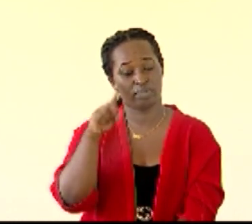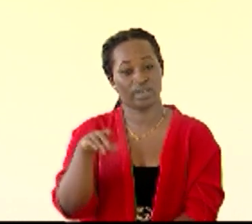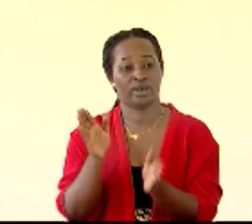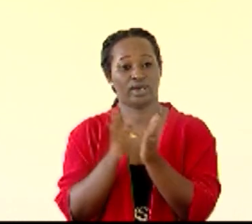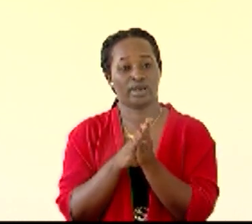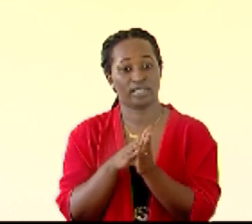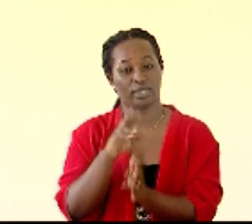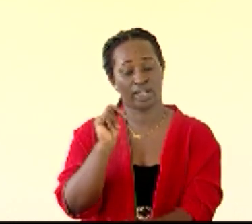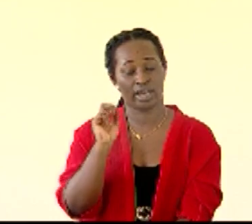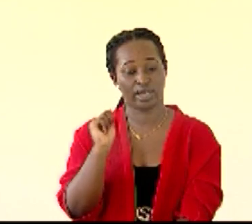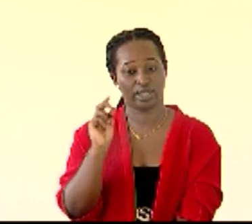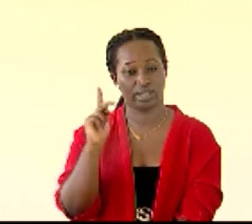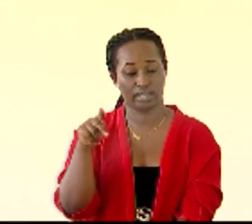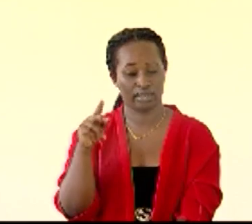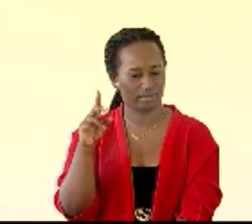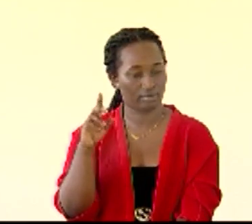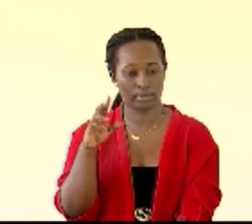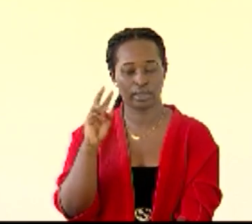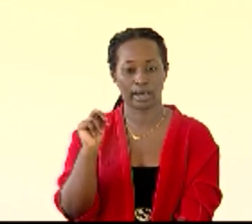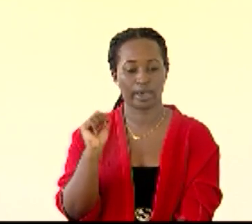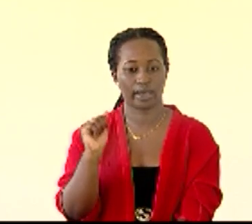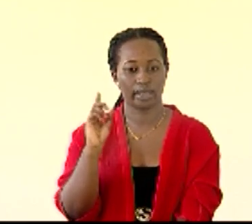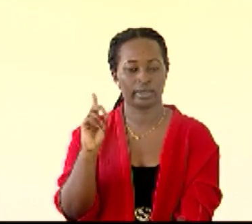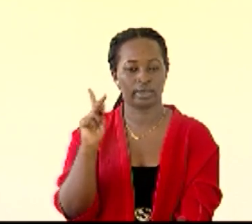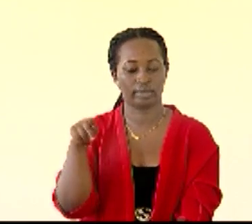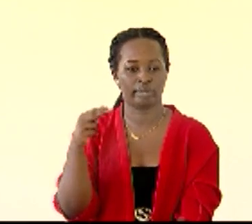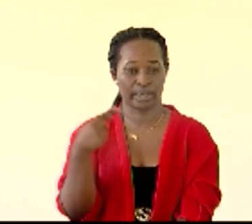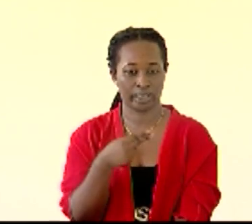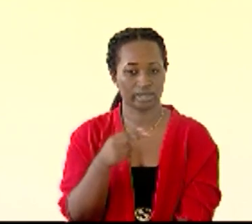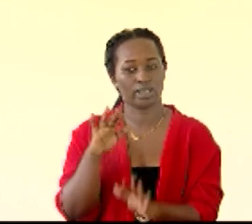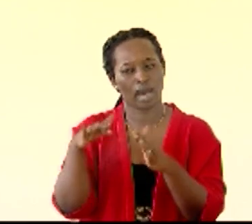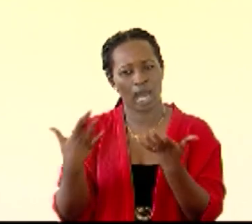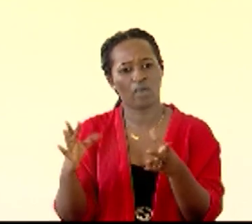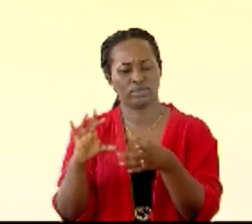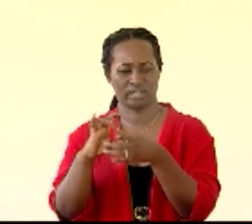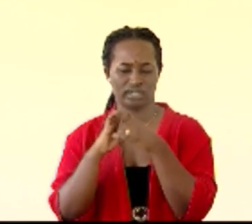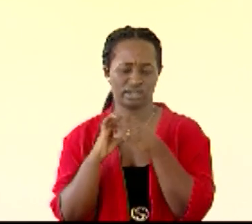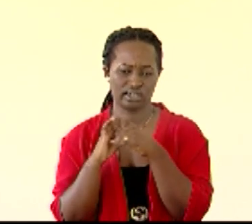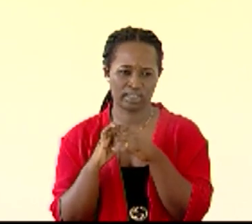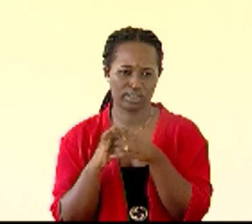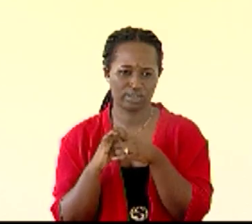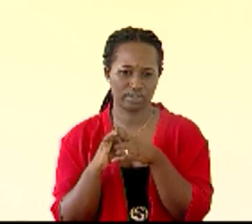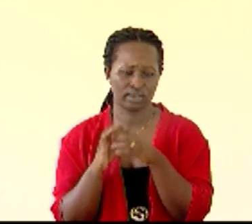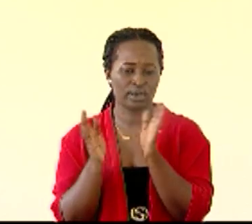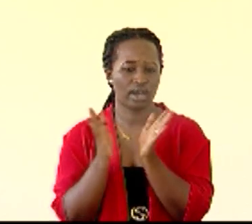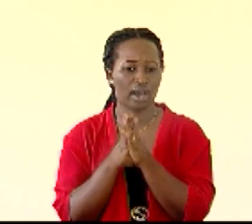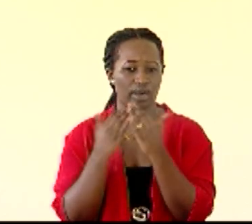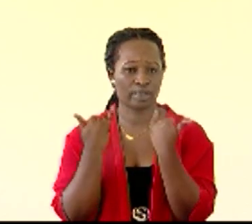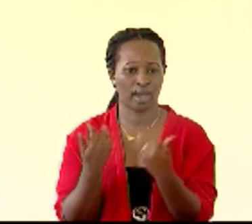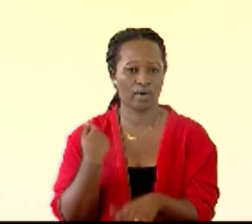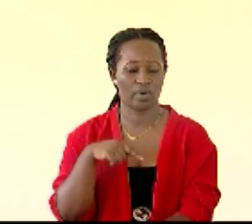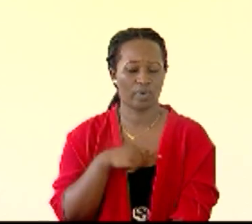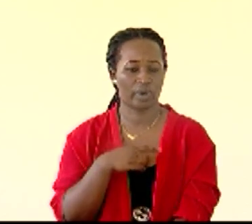as a backup to understand what their role shall be, how they link with the Calvin cycle. And now here we